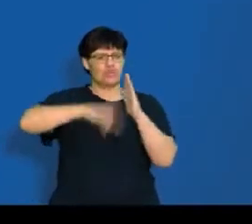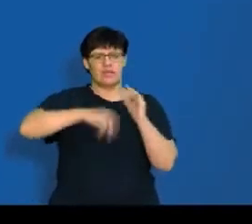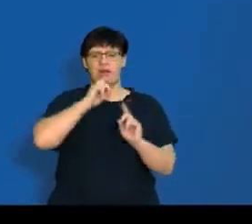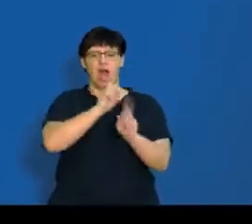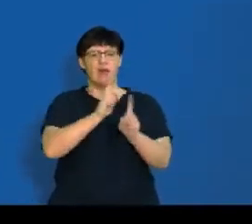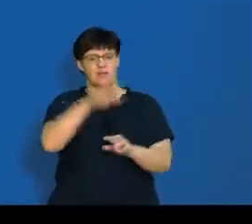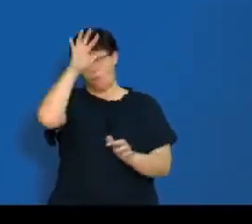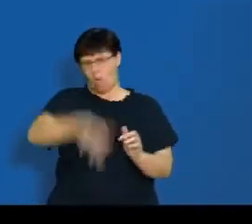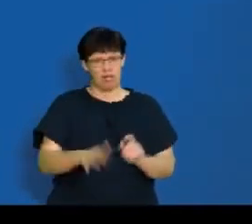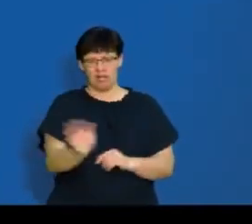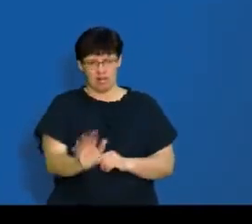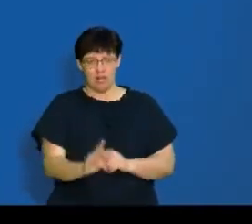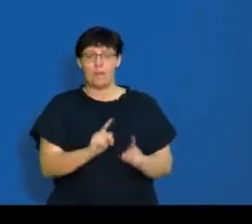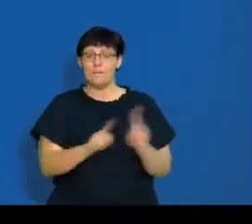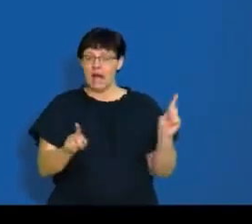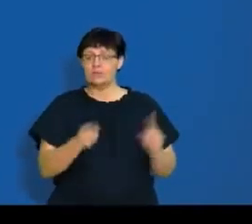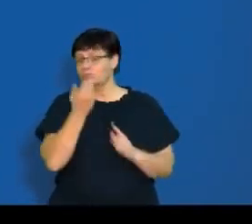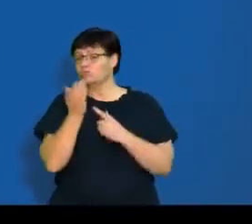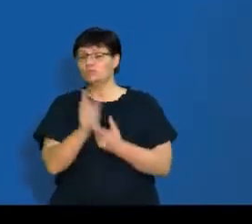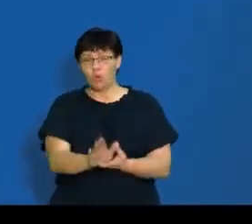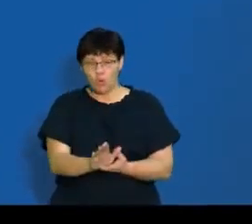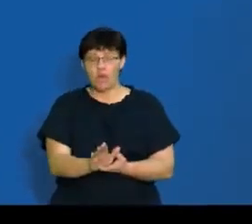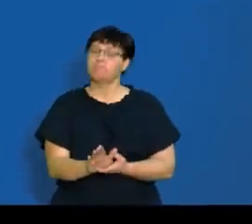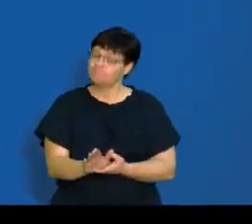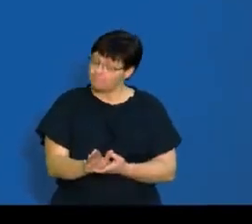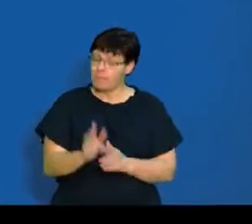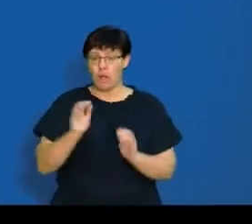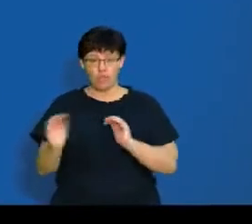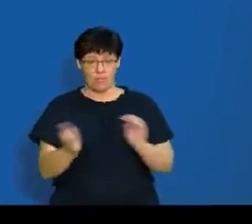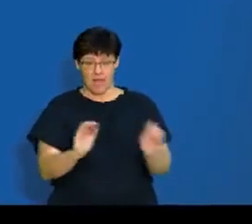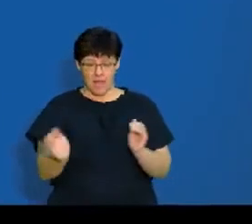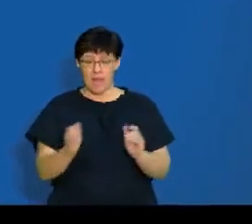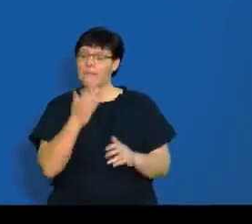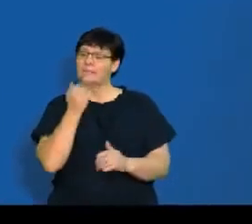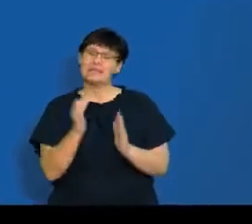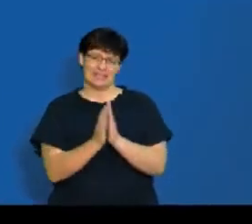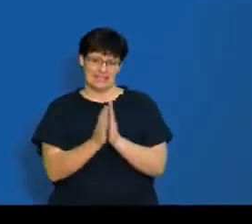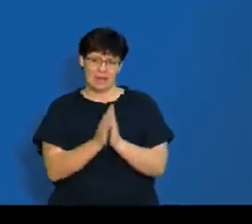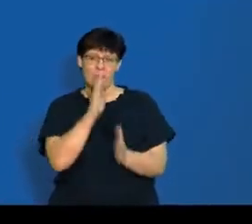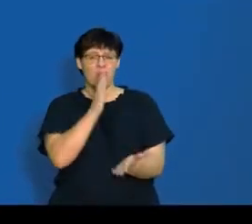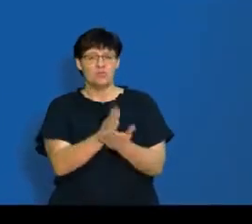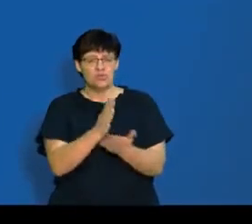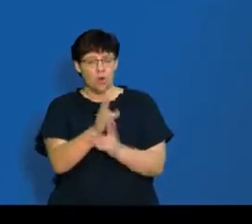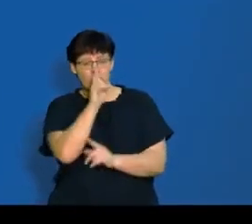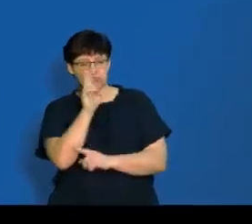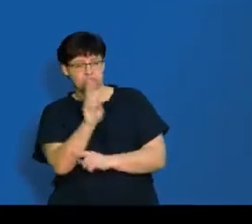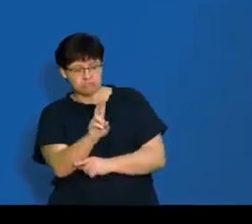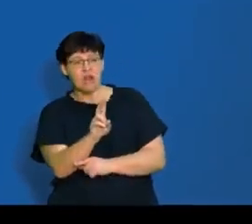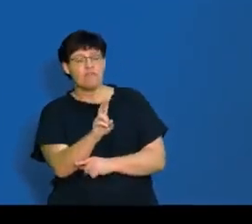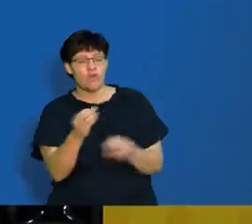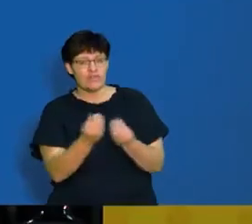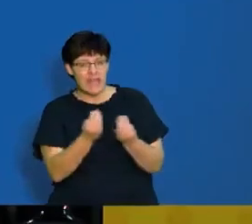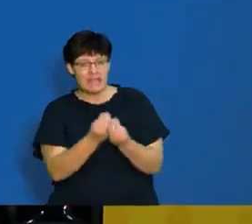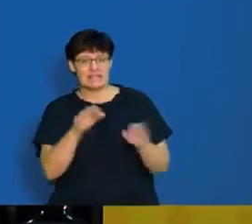answers here, but this is just to show you that when you're comparing, please make sure that you are looking for things that are